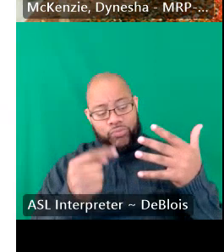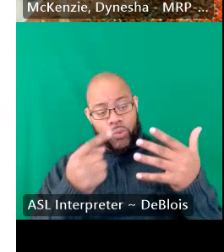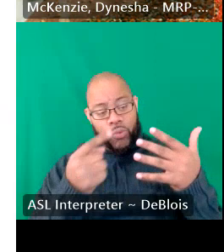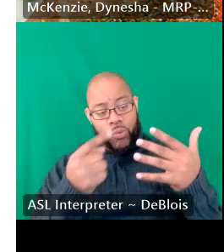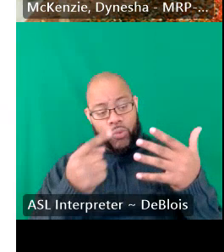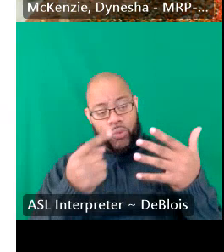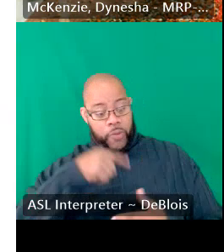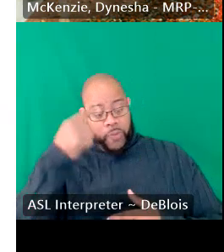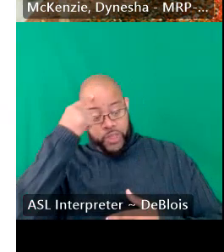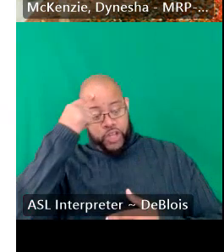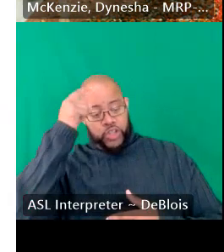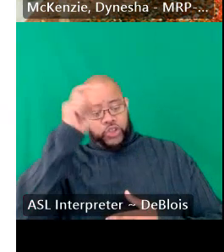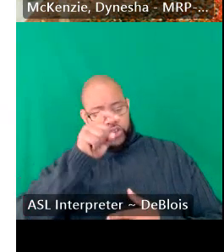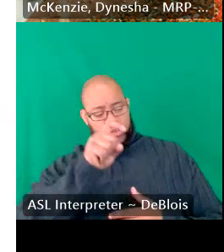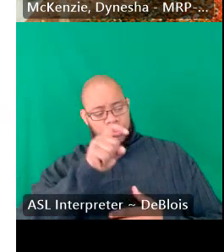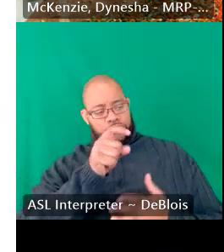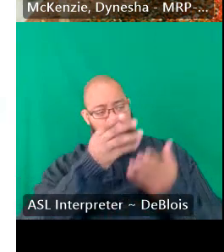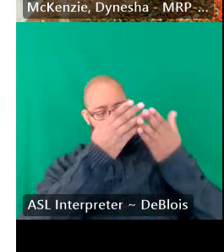thinks should be